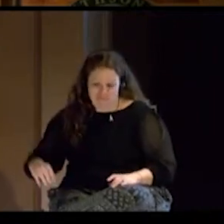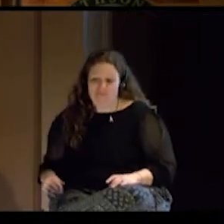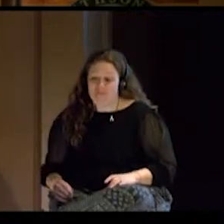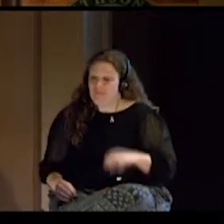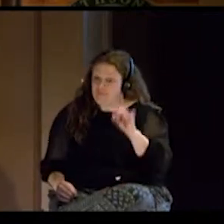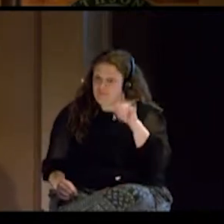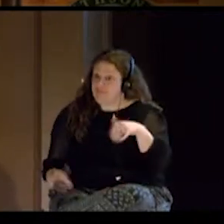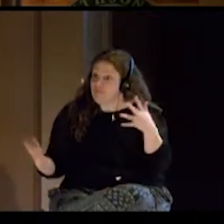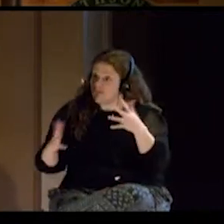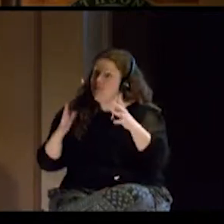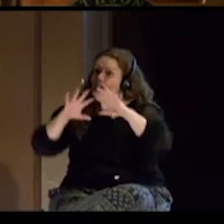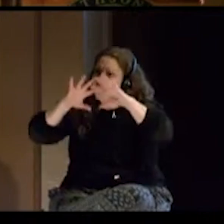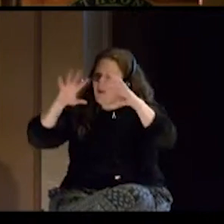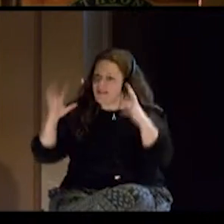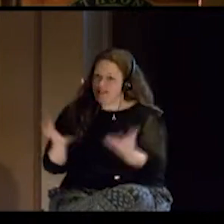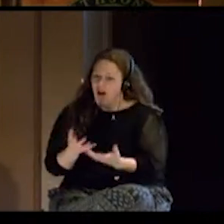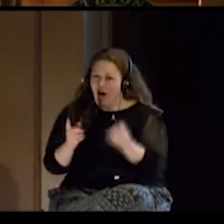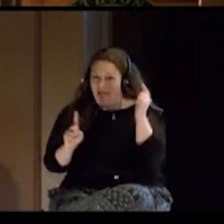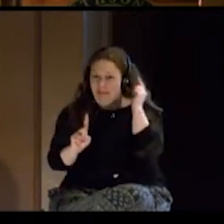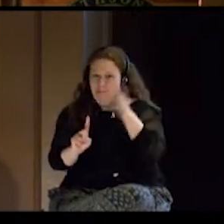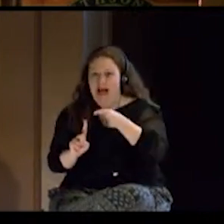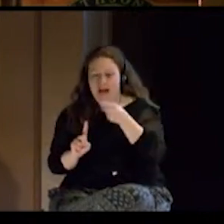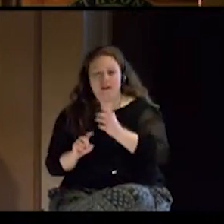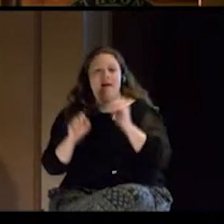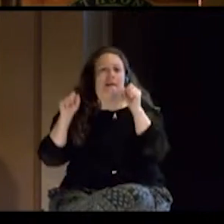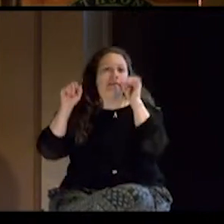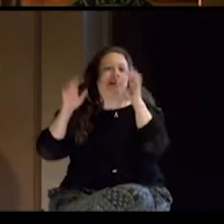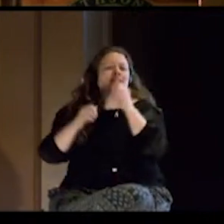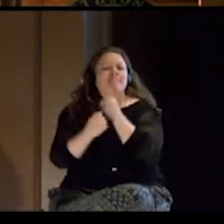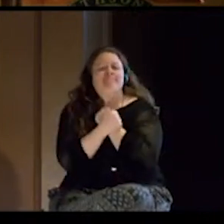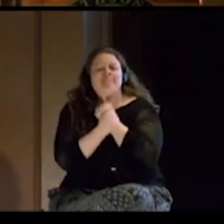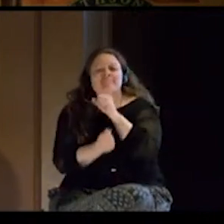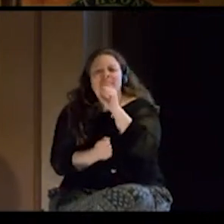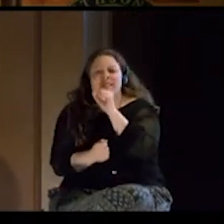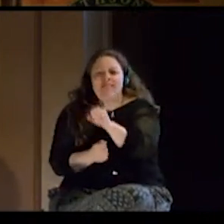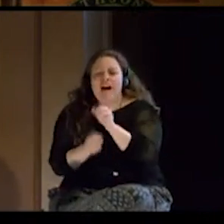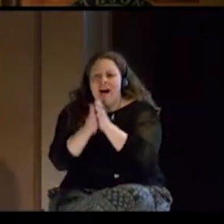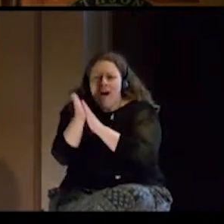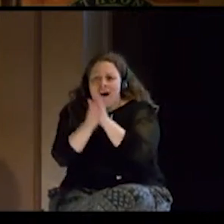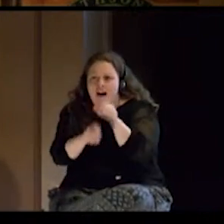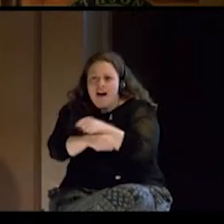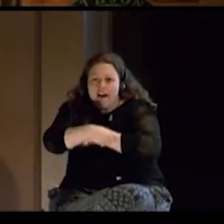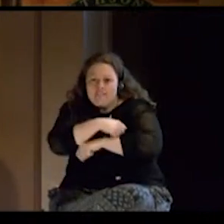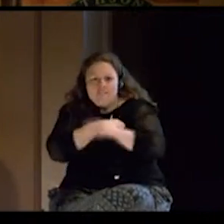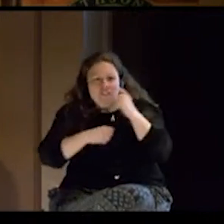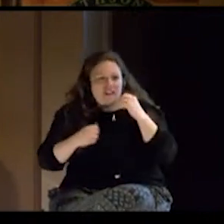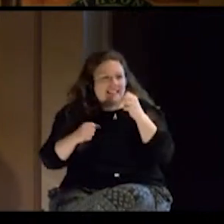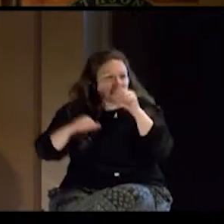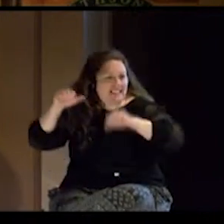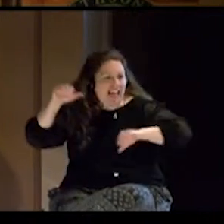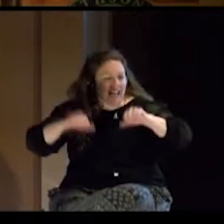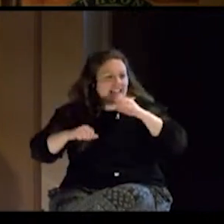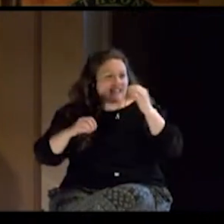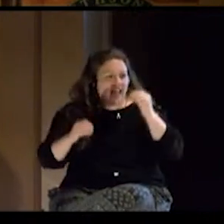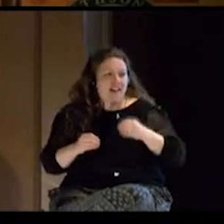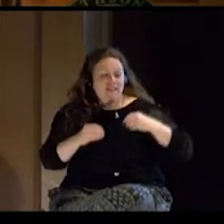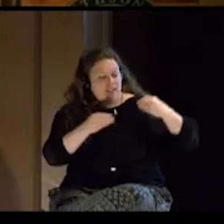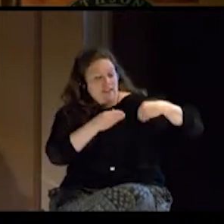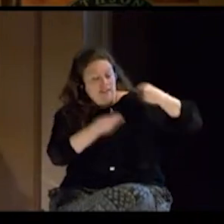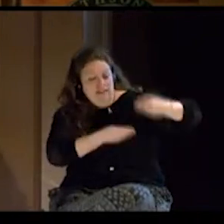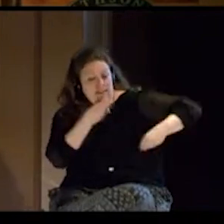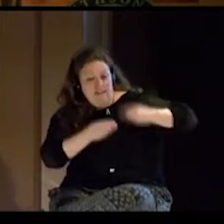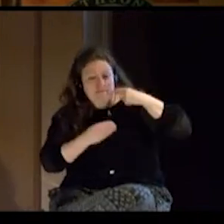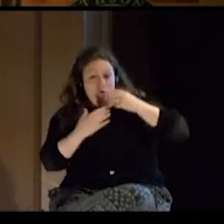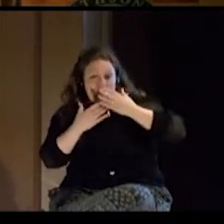And that's what it's all about, is our amazing love of science and the extraordinary people of the next generation that have worked